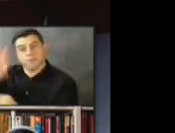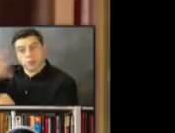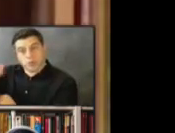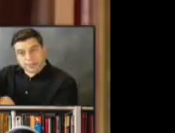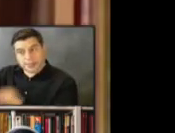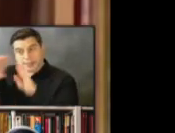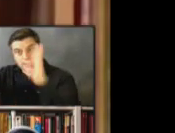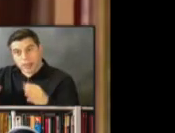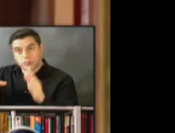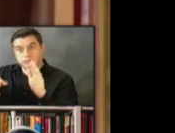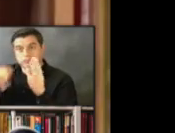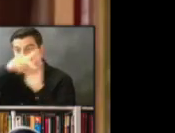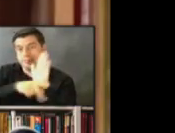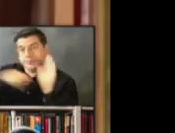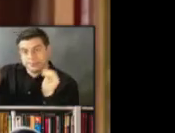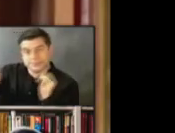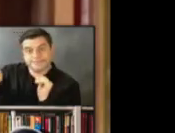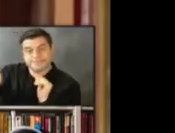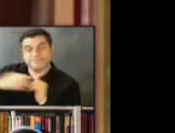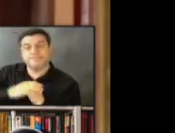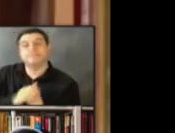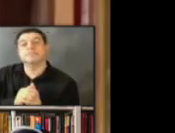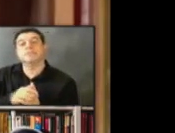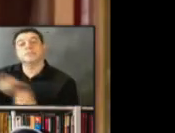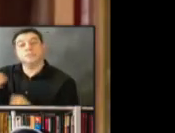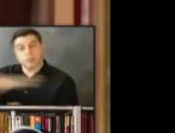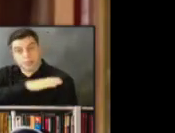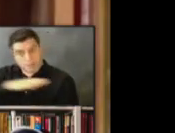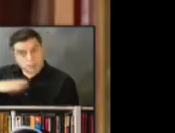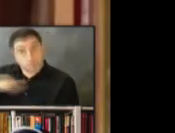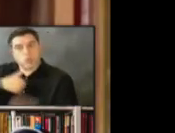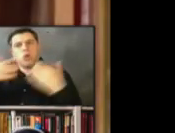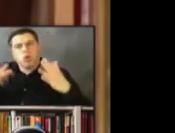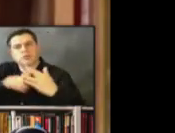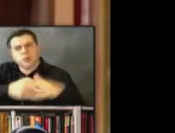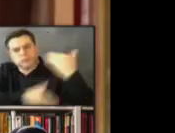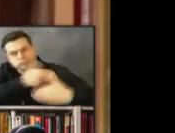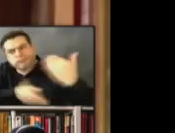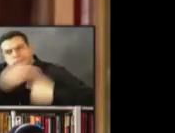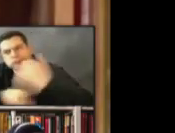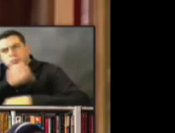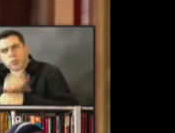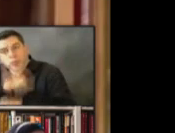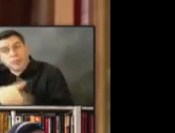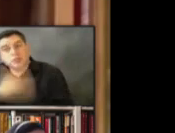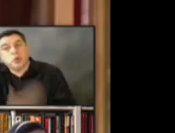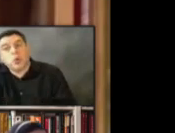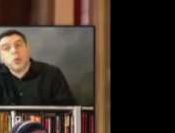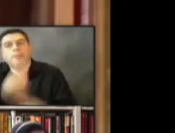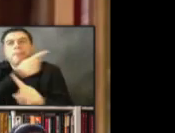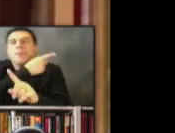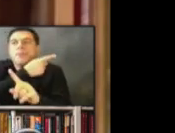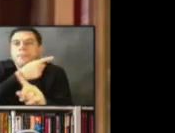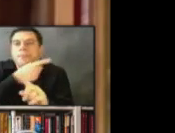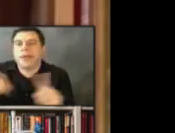I think Commissioner Simmons, we are working on these things, and I think that's a good thing. I think what this does is took community feedback, also looked at